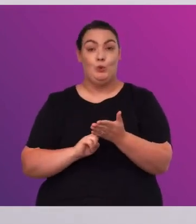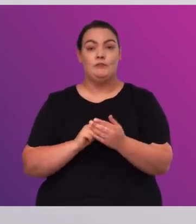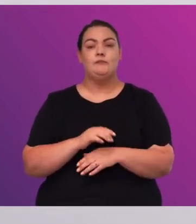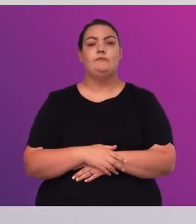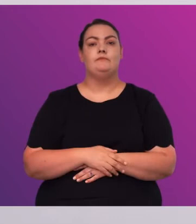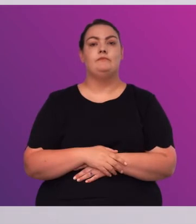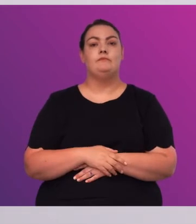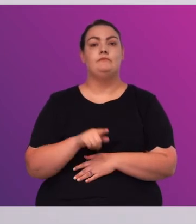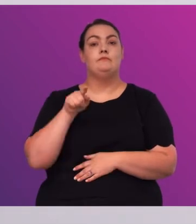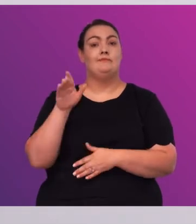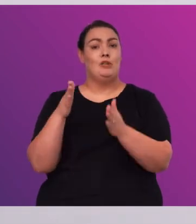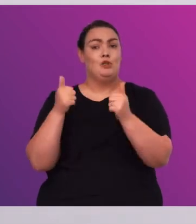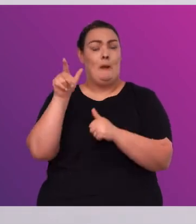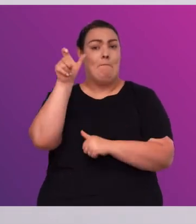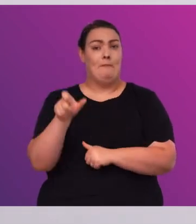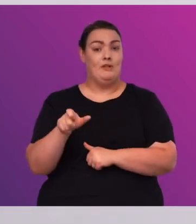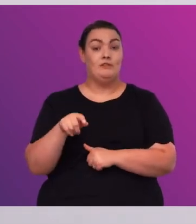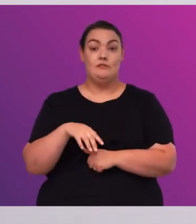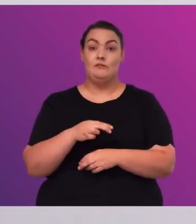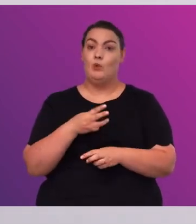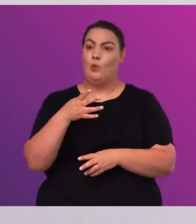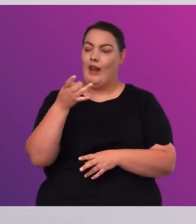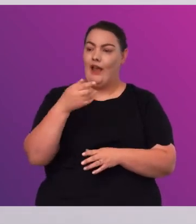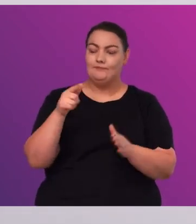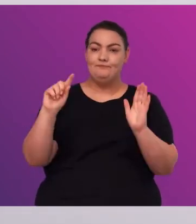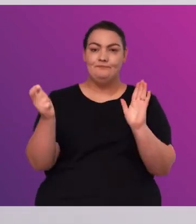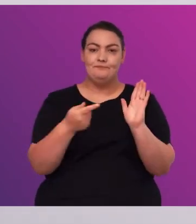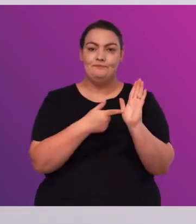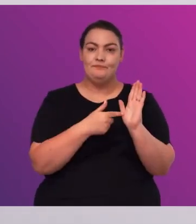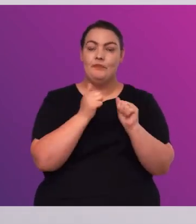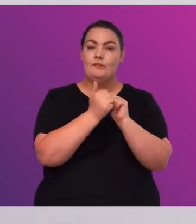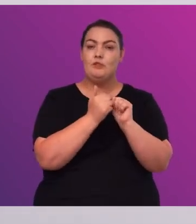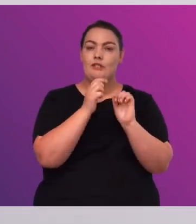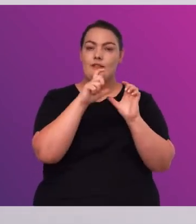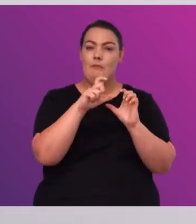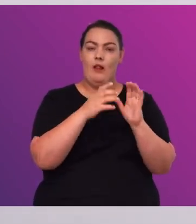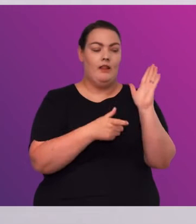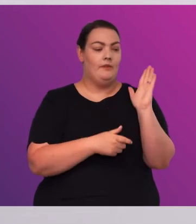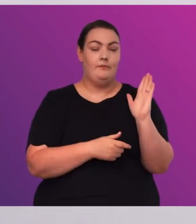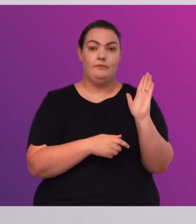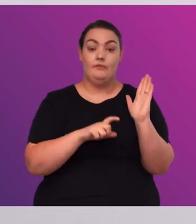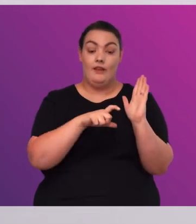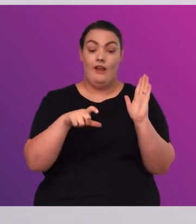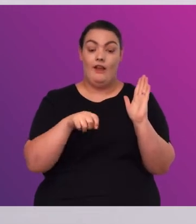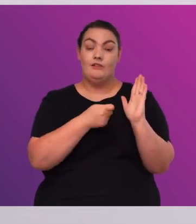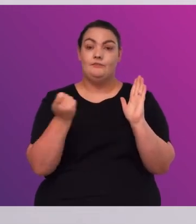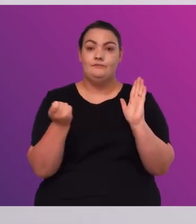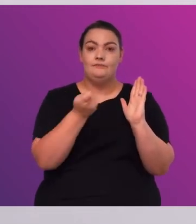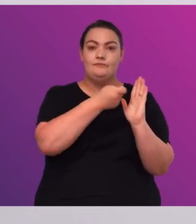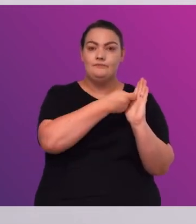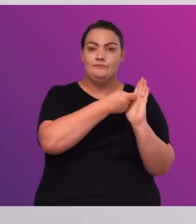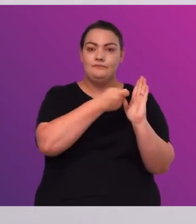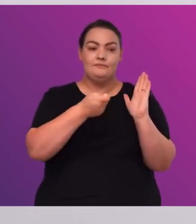person will point you to a small machine. They will then ask you to gently touch your card on the face of the